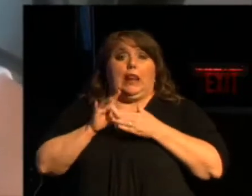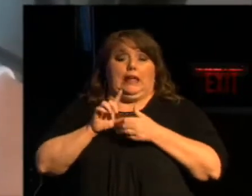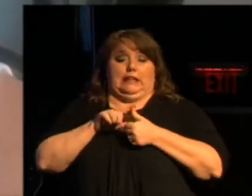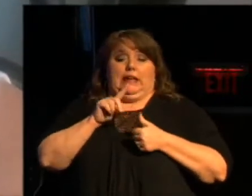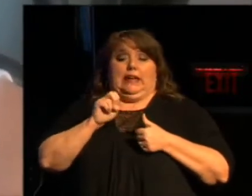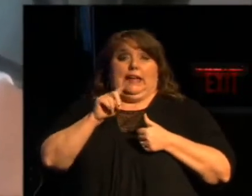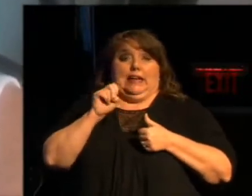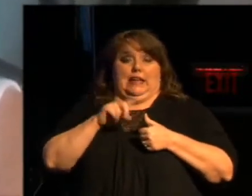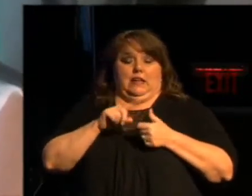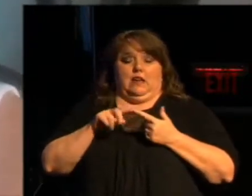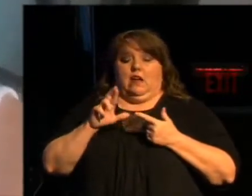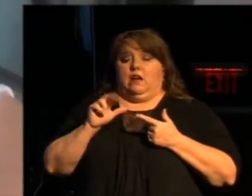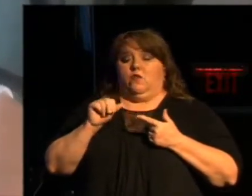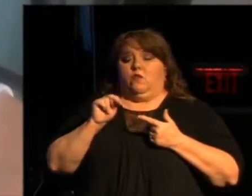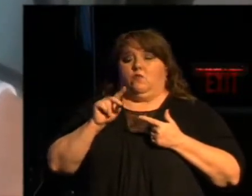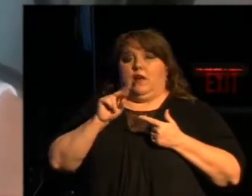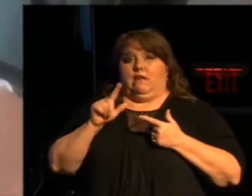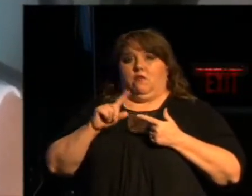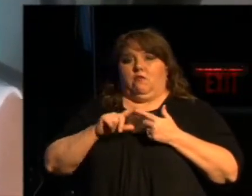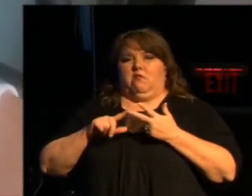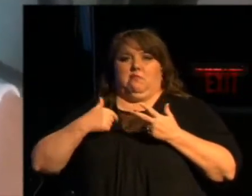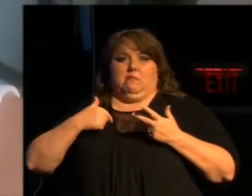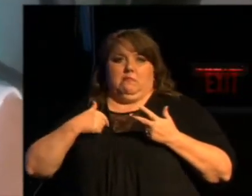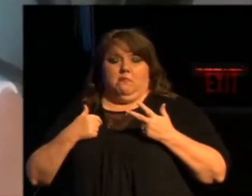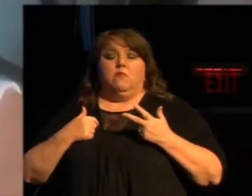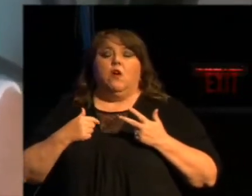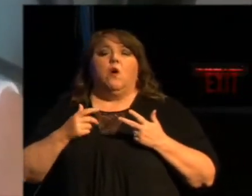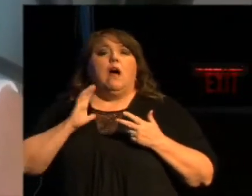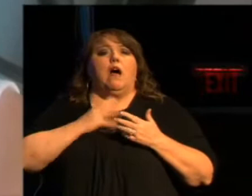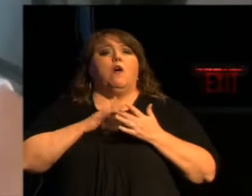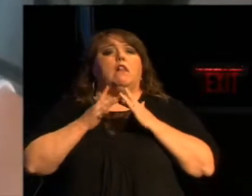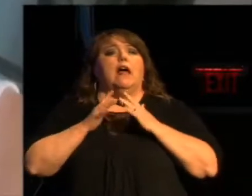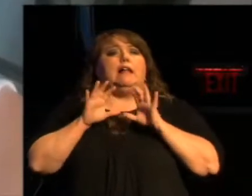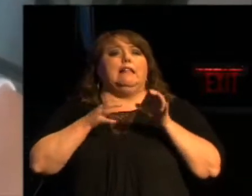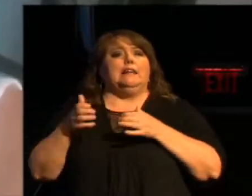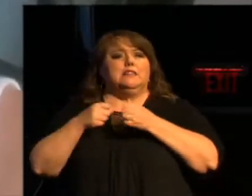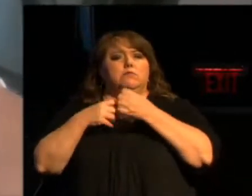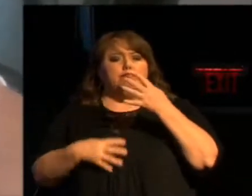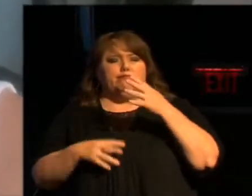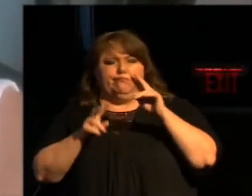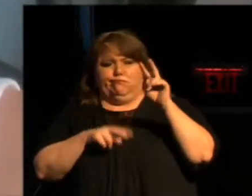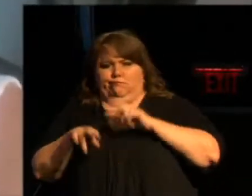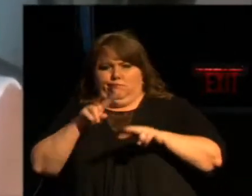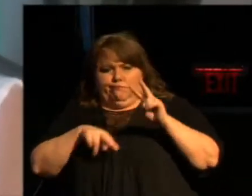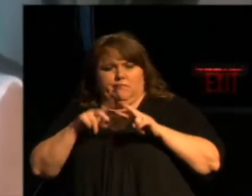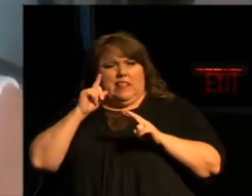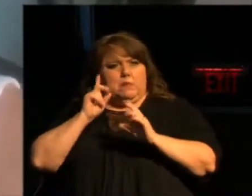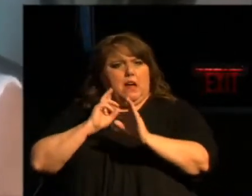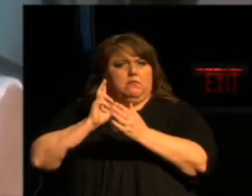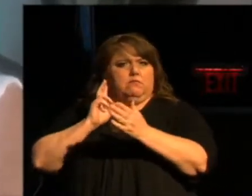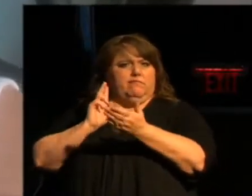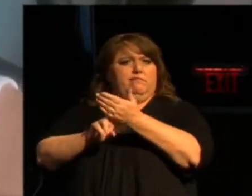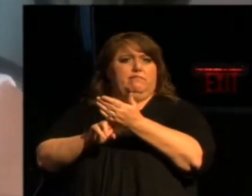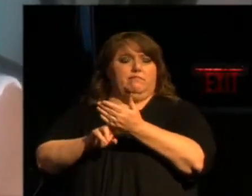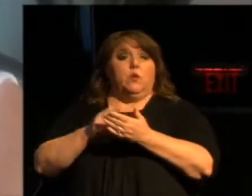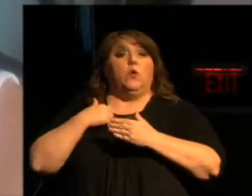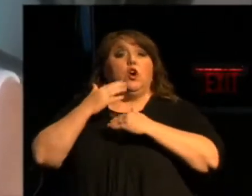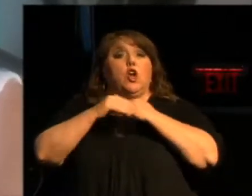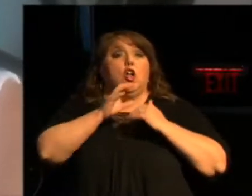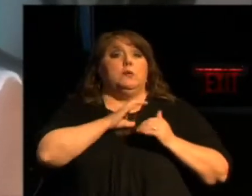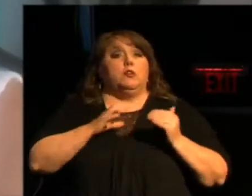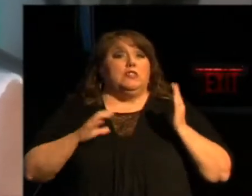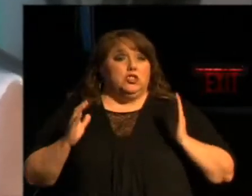myself. So please take a look at our online classes and groups. Think about signing up for one. You know, we're called as Christians not just to be